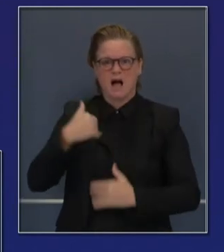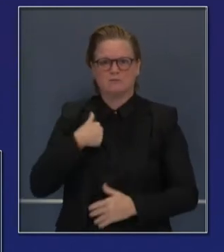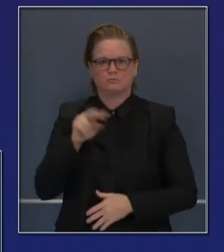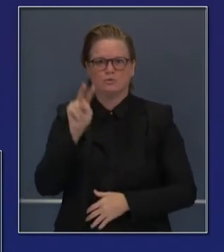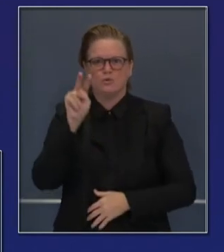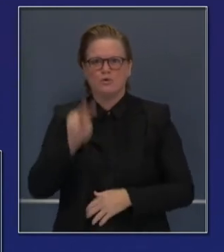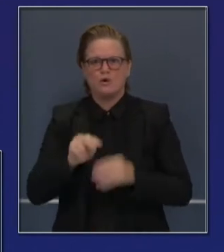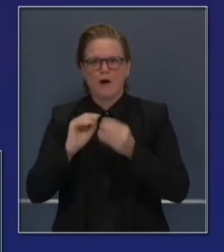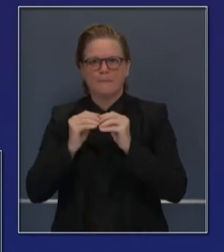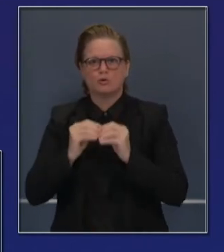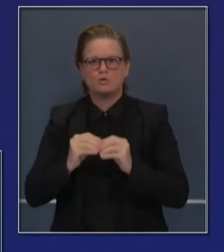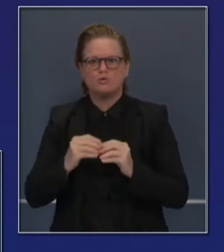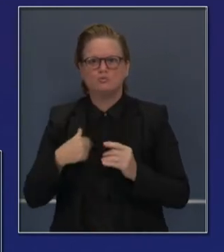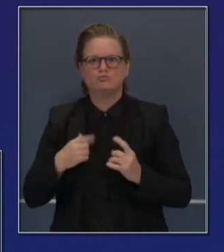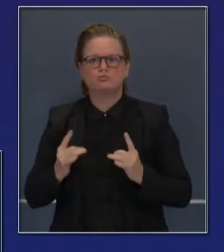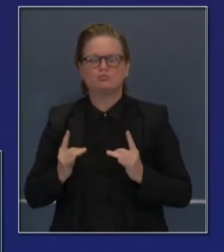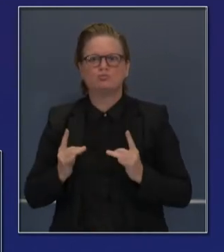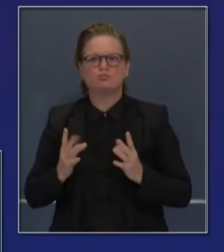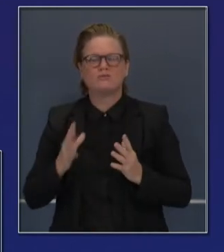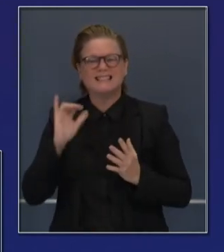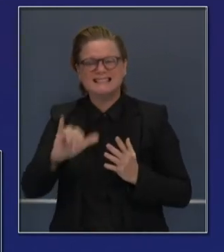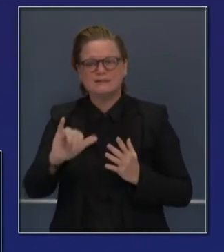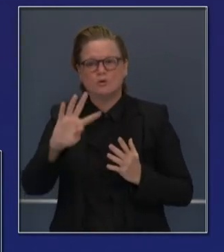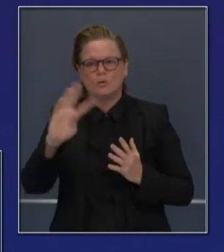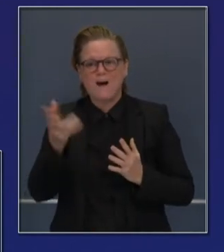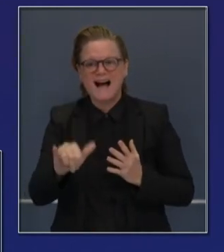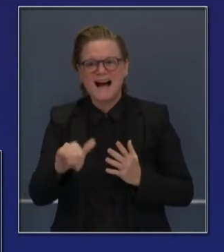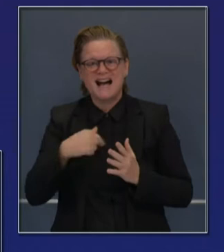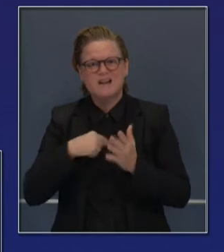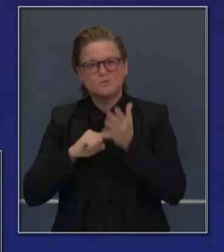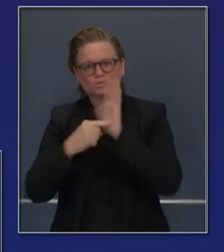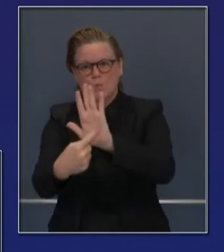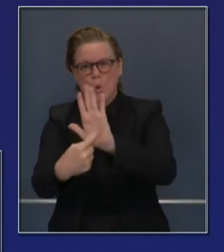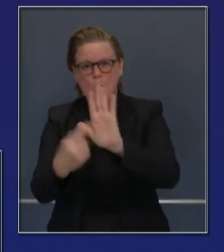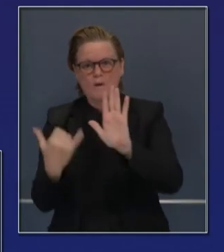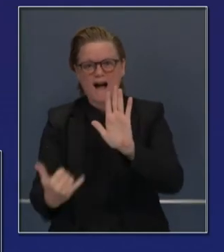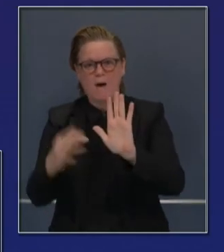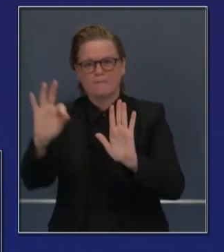we are making this point very loudly today.